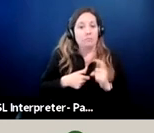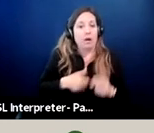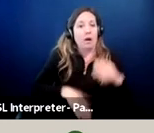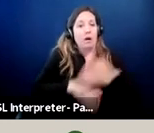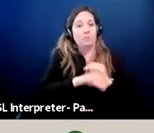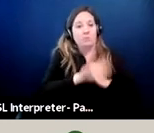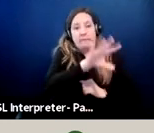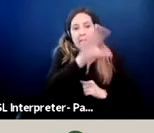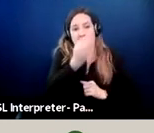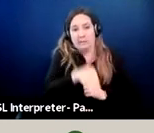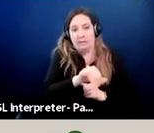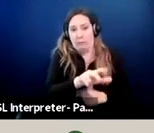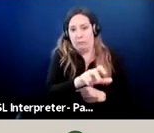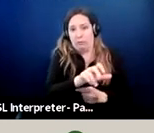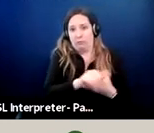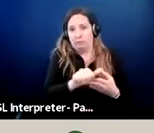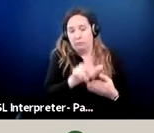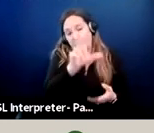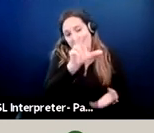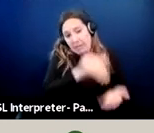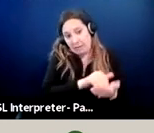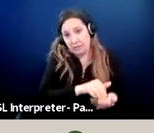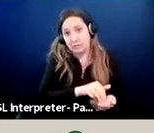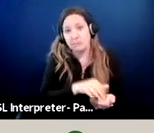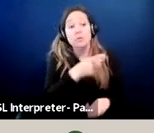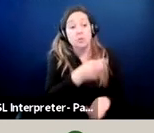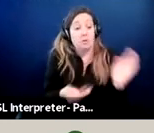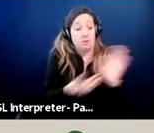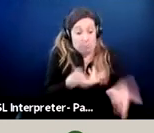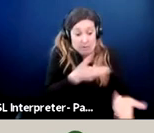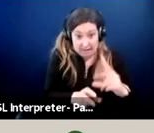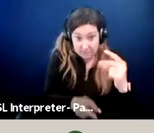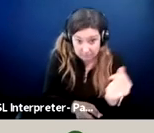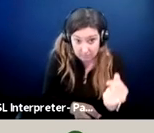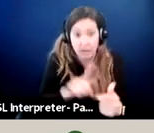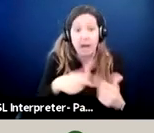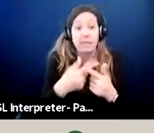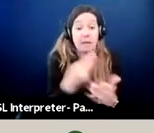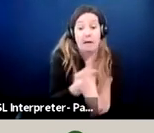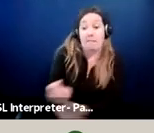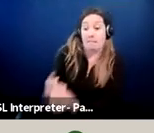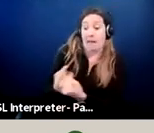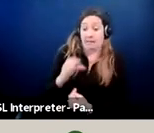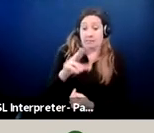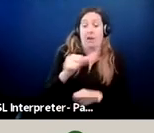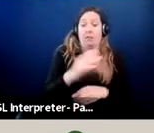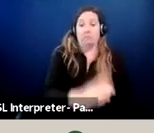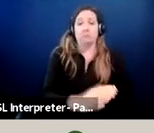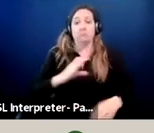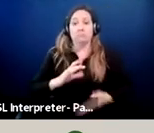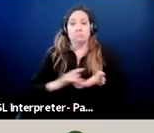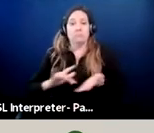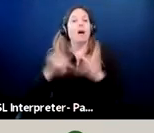upfront. You reinvest straight away, and then you pay once the money comes back from the CRA to pay the loan off. It's pure